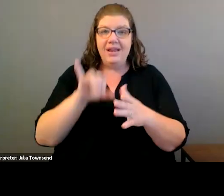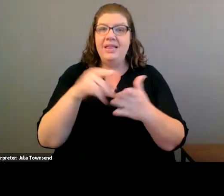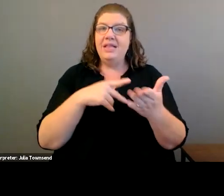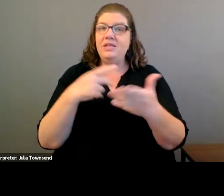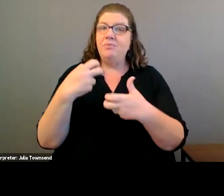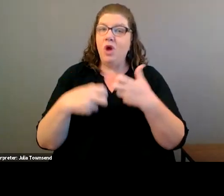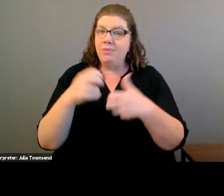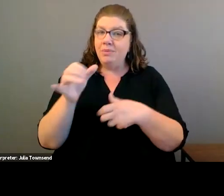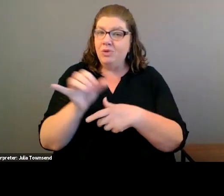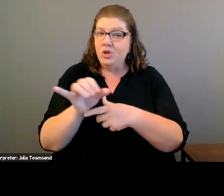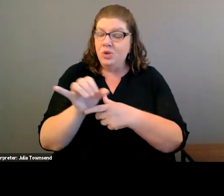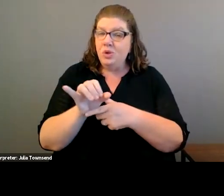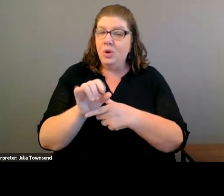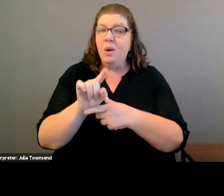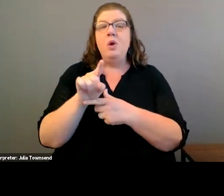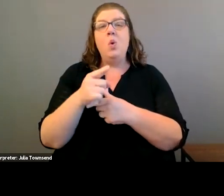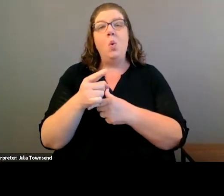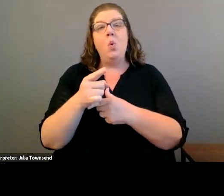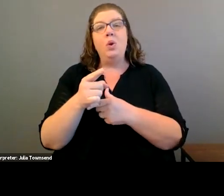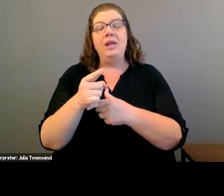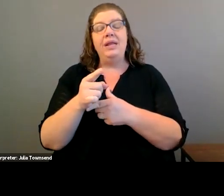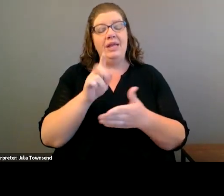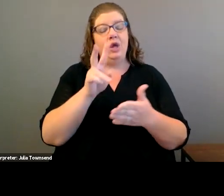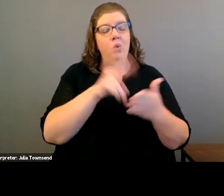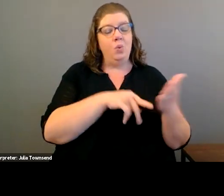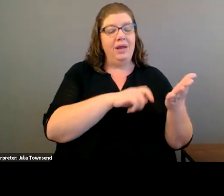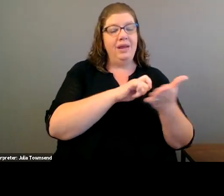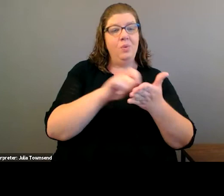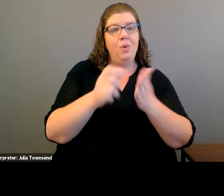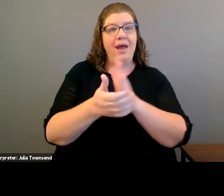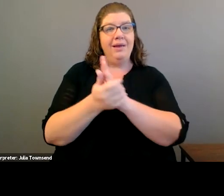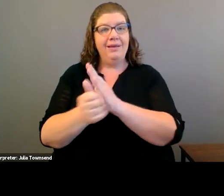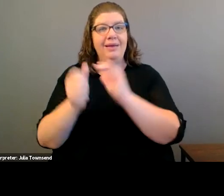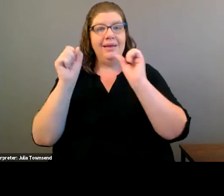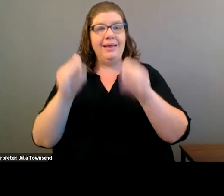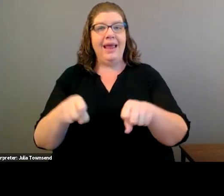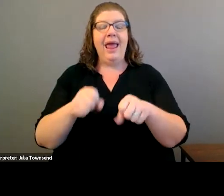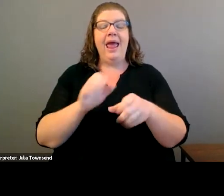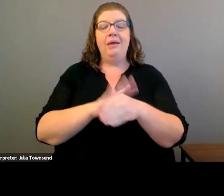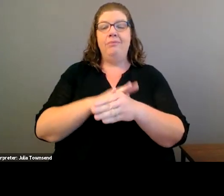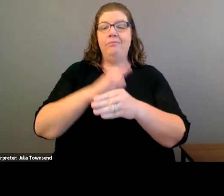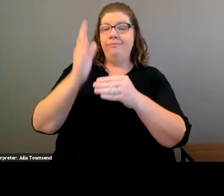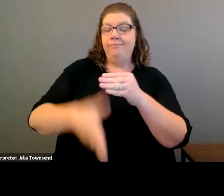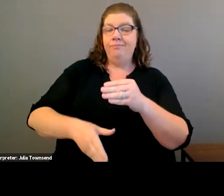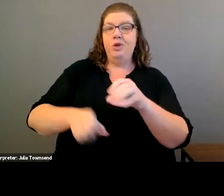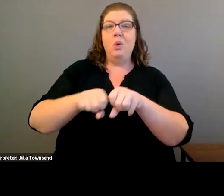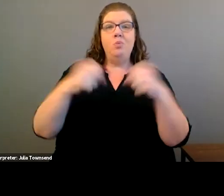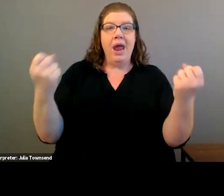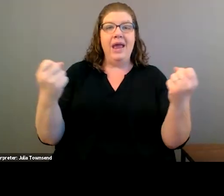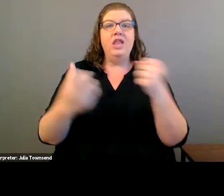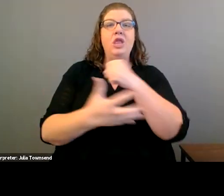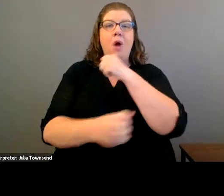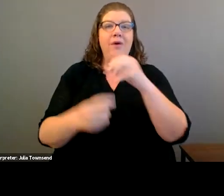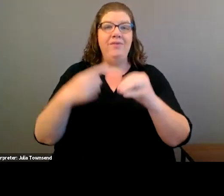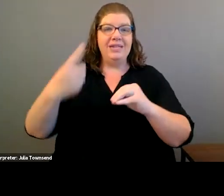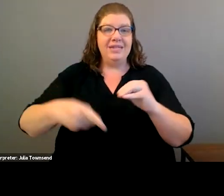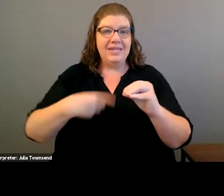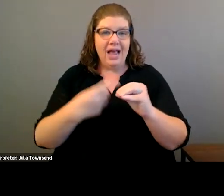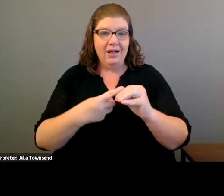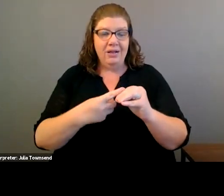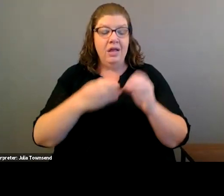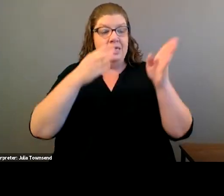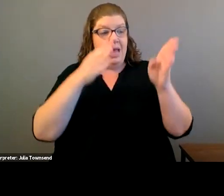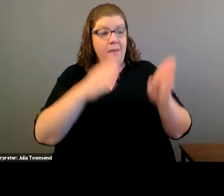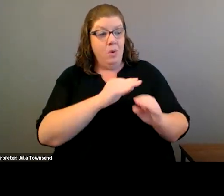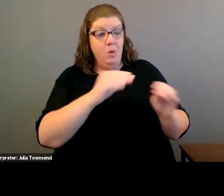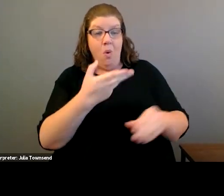but only literacy can help break the poverty cycle. Somebody who doesn't have a high school diploma